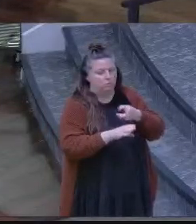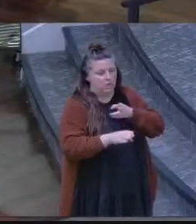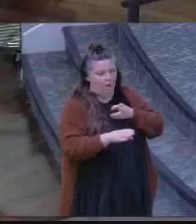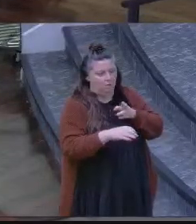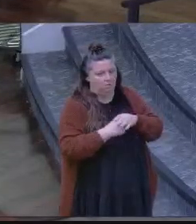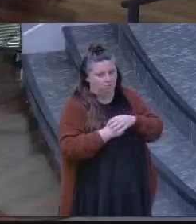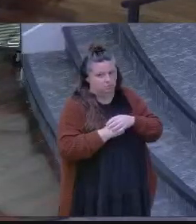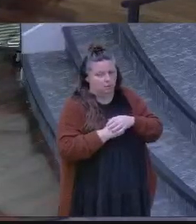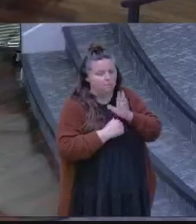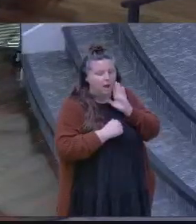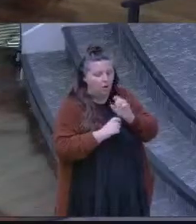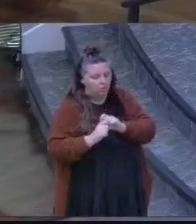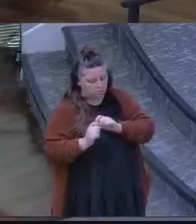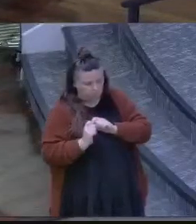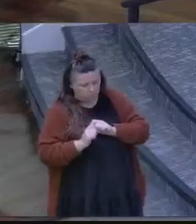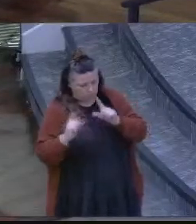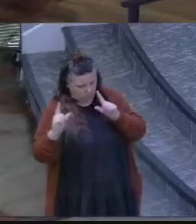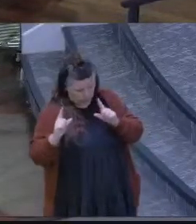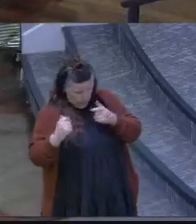up right now.